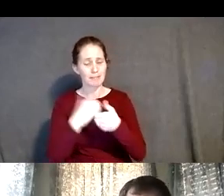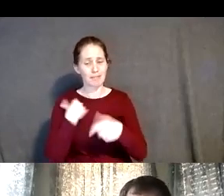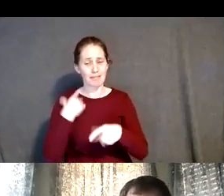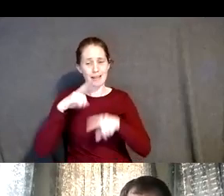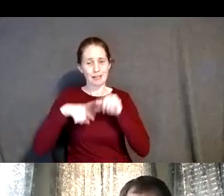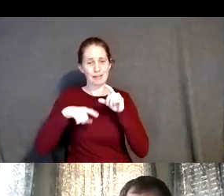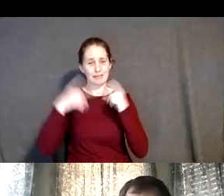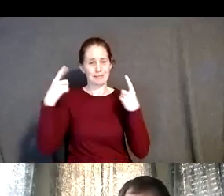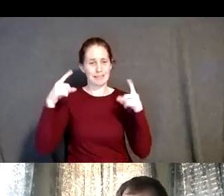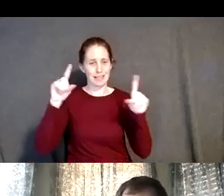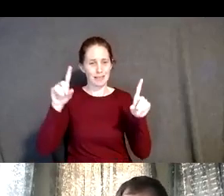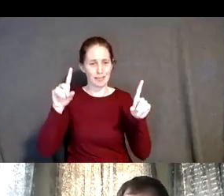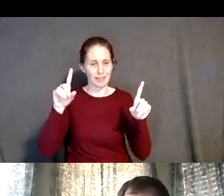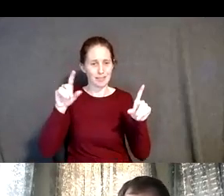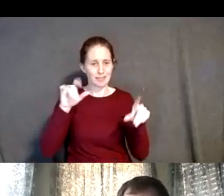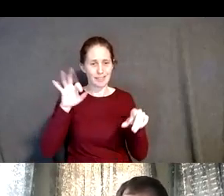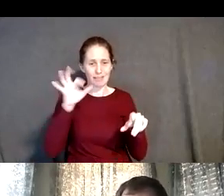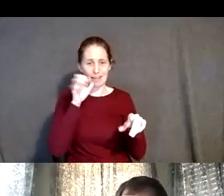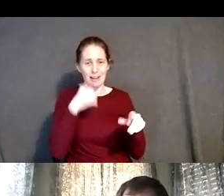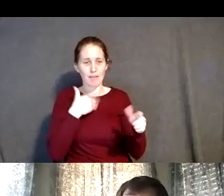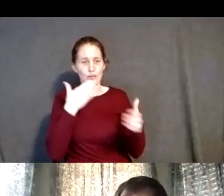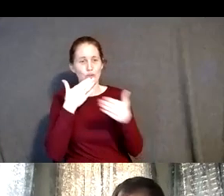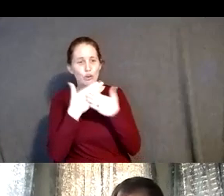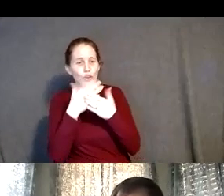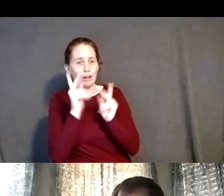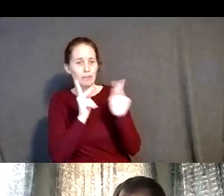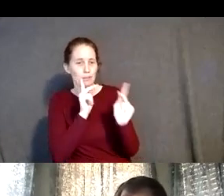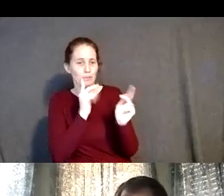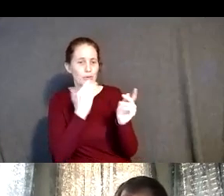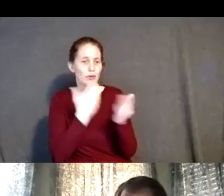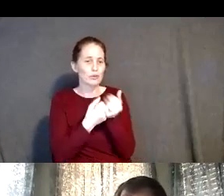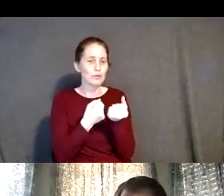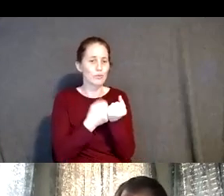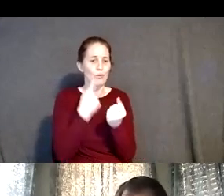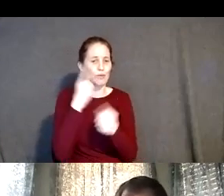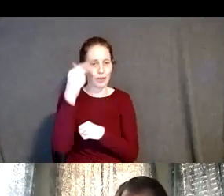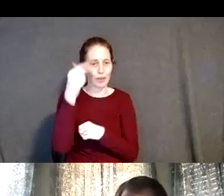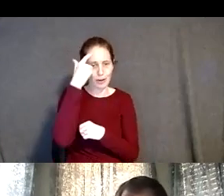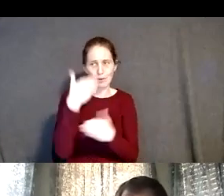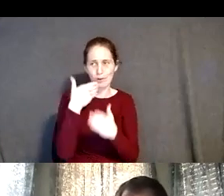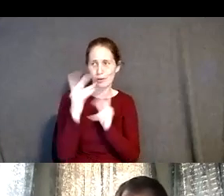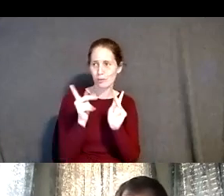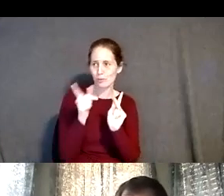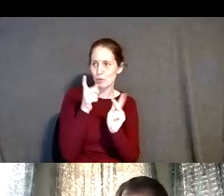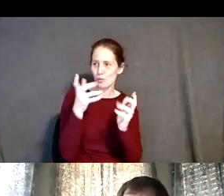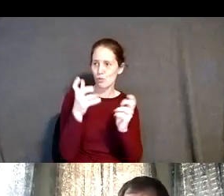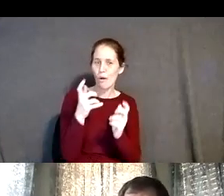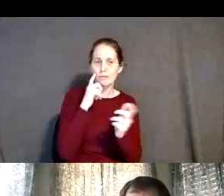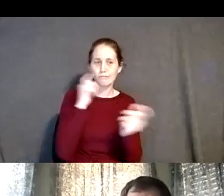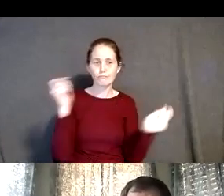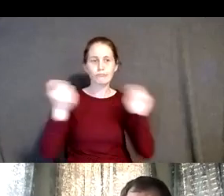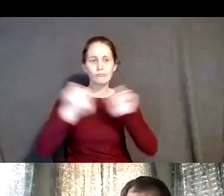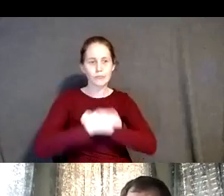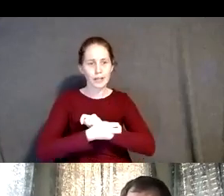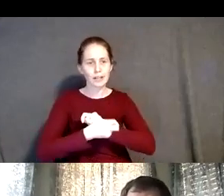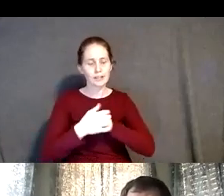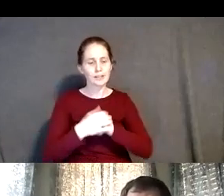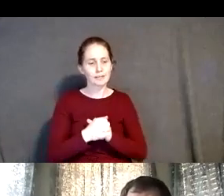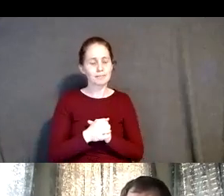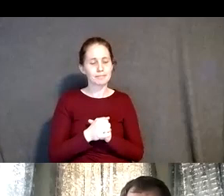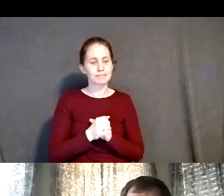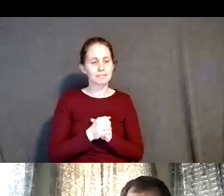done it without, you know, good people in government and without good people out there that wanted to actually make some kind of a change.